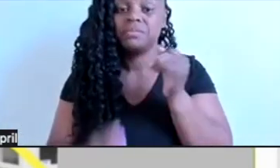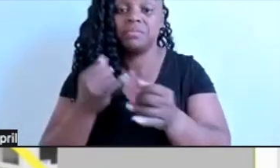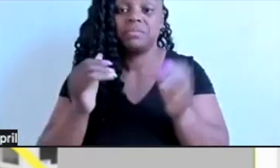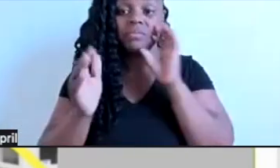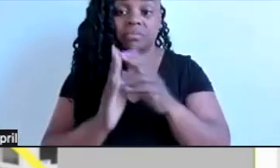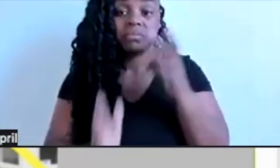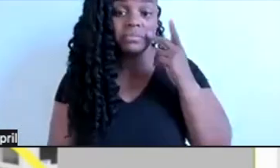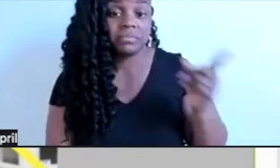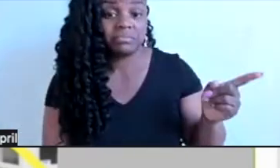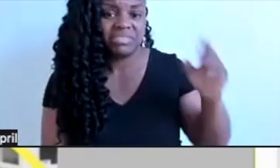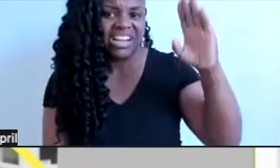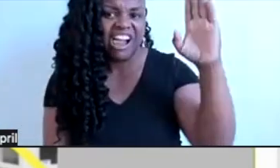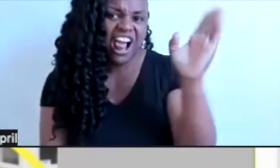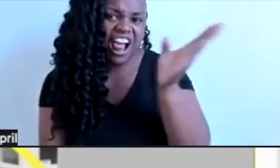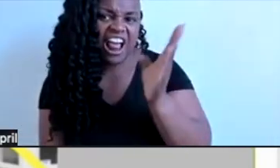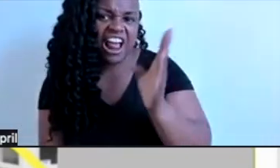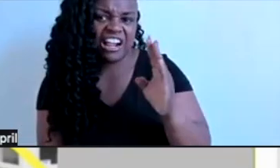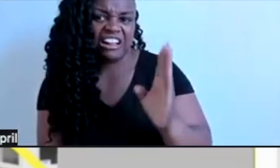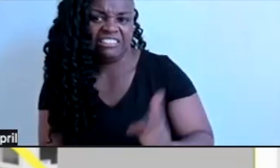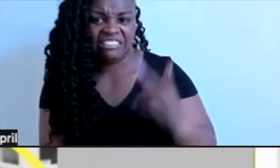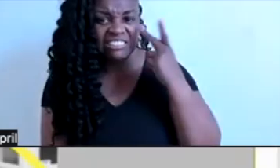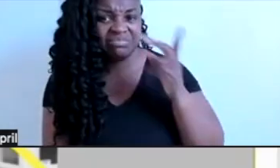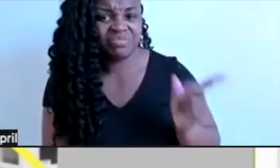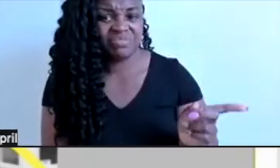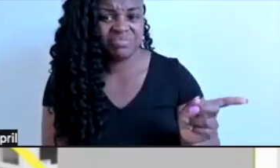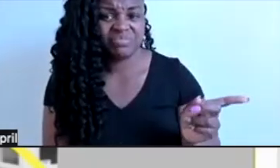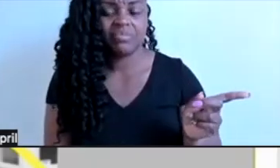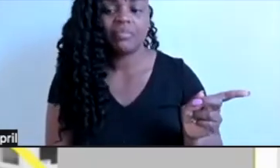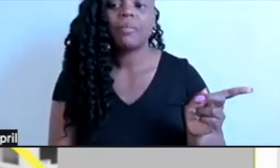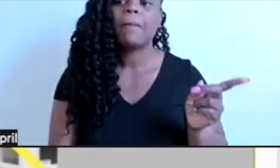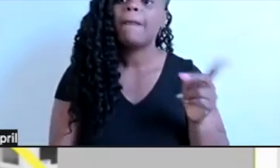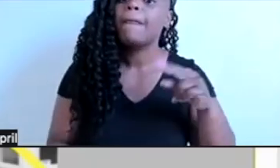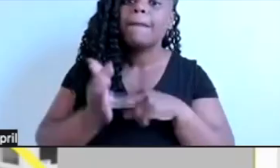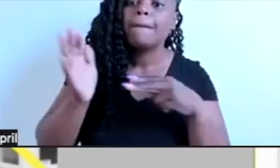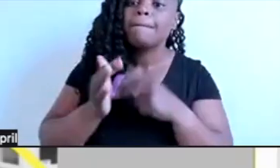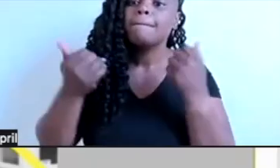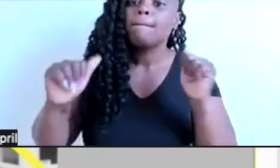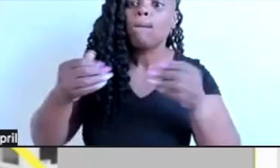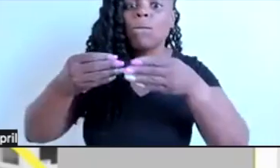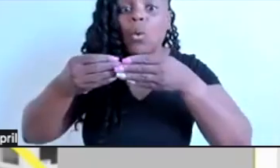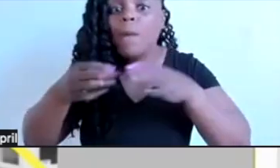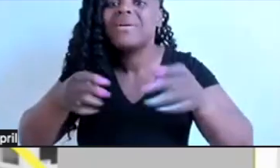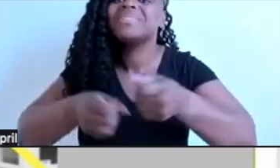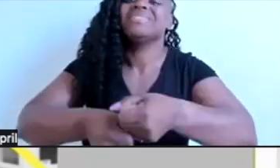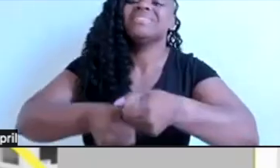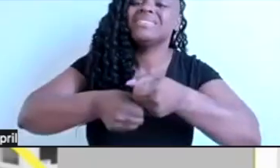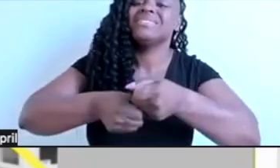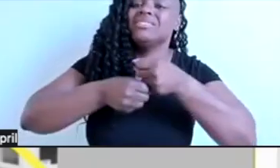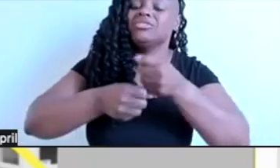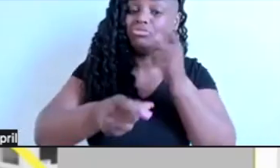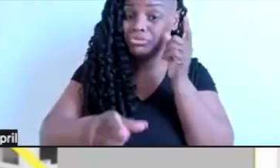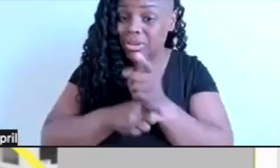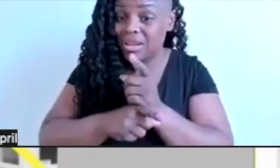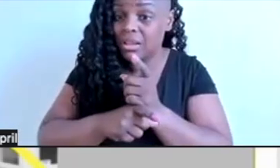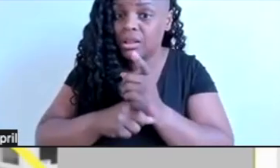doors inside the house, they may be stuck because the house has shifted. You might also see damage to the foundation, cracks or